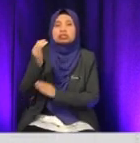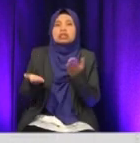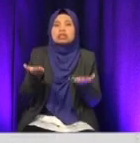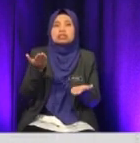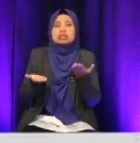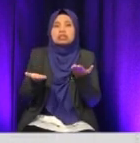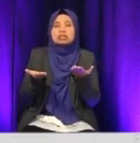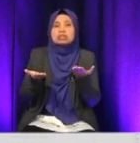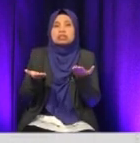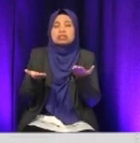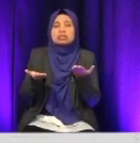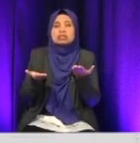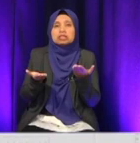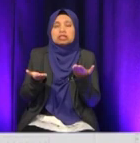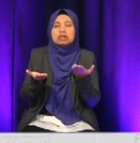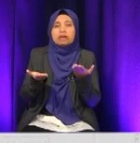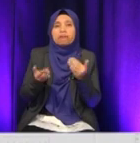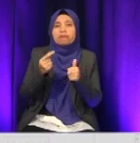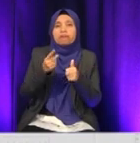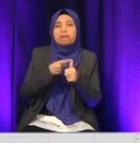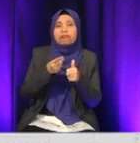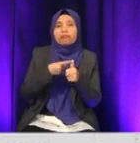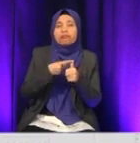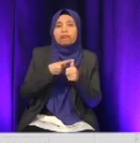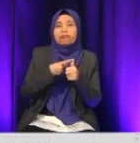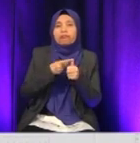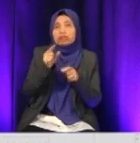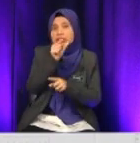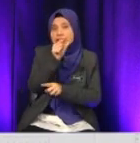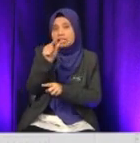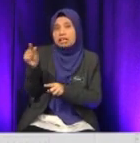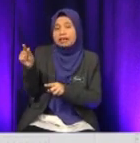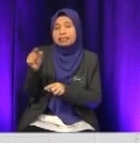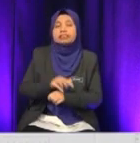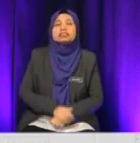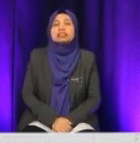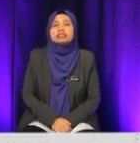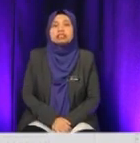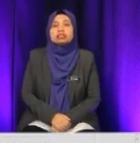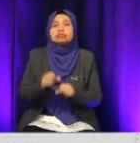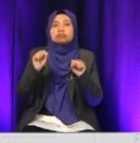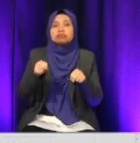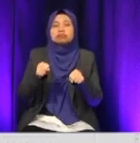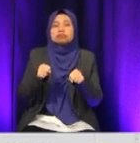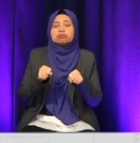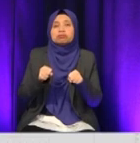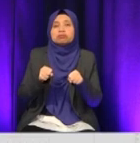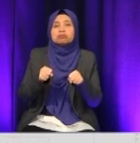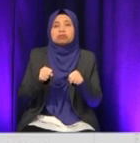The first line on the most recent group event. Okay, so you can hear from the audio on the first line